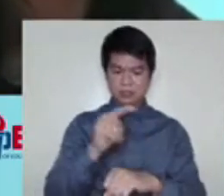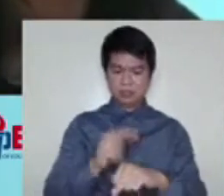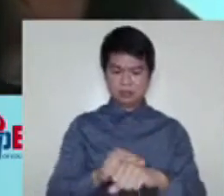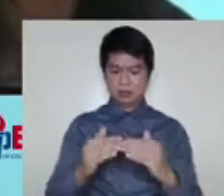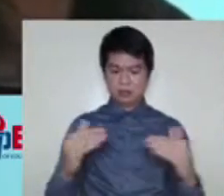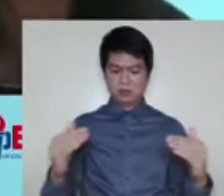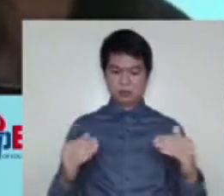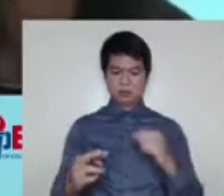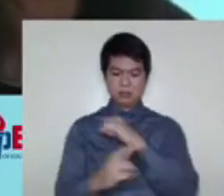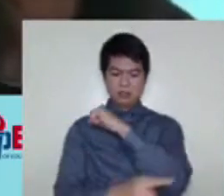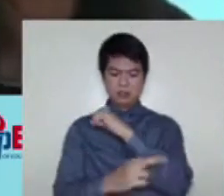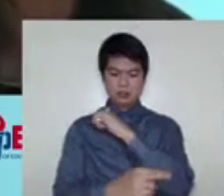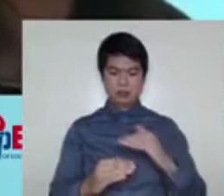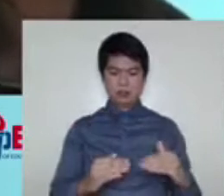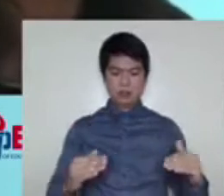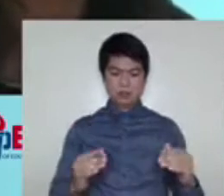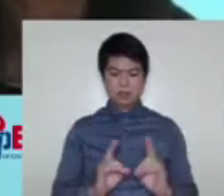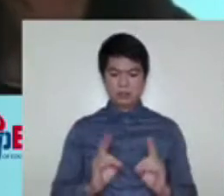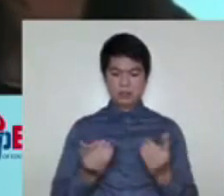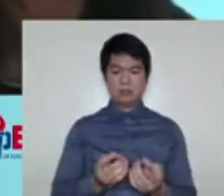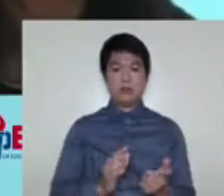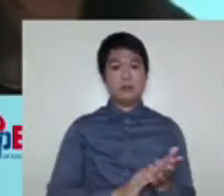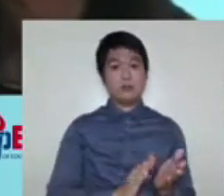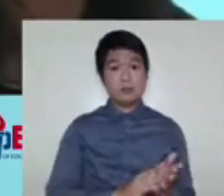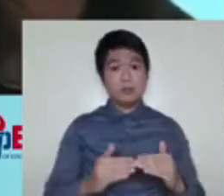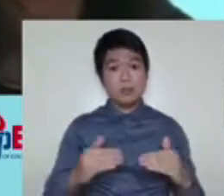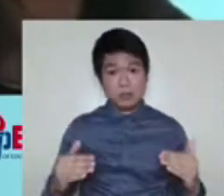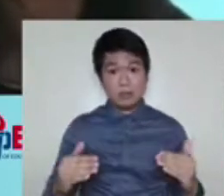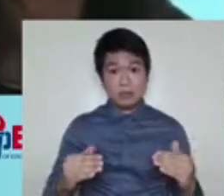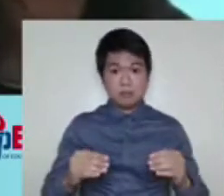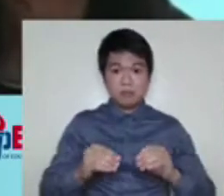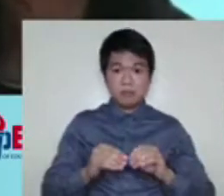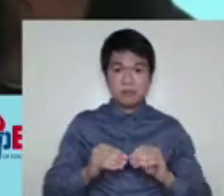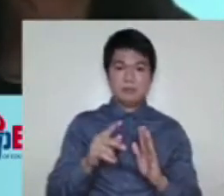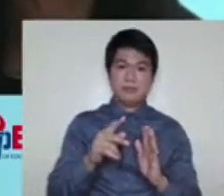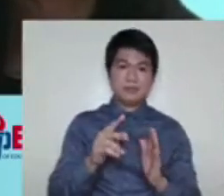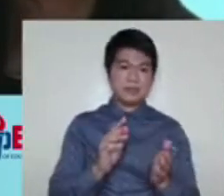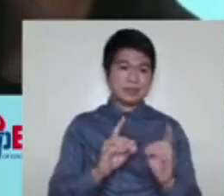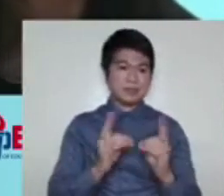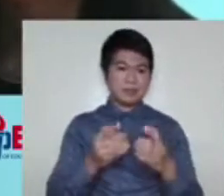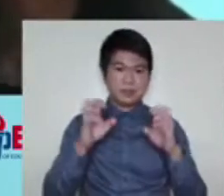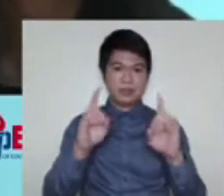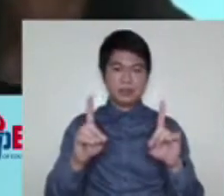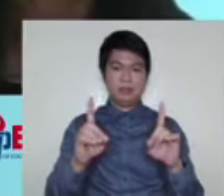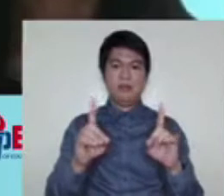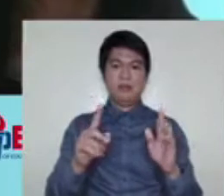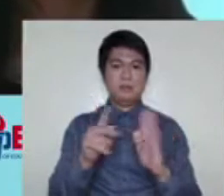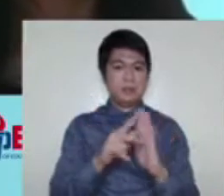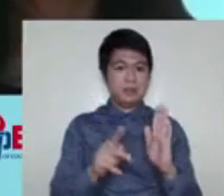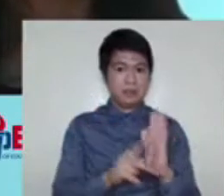division, or even school level for the implementation of any DepEd or school policy procedures, such as